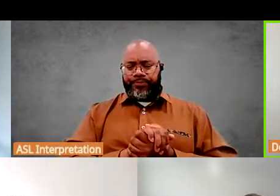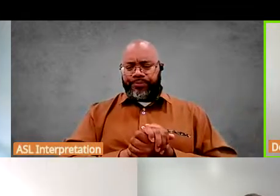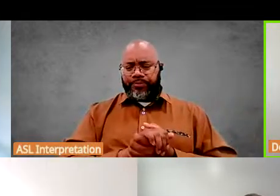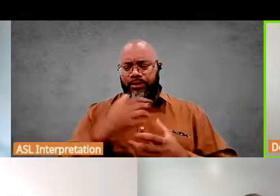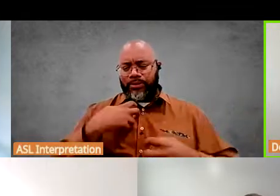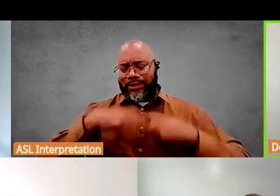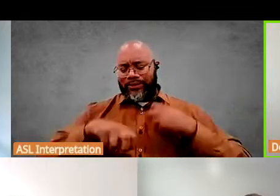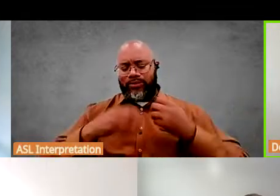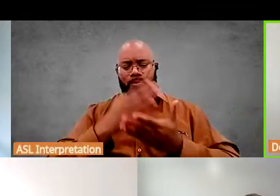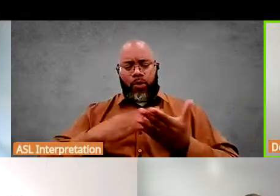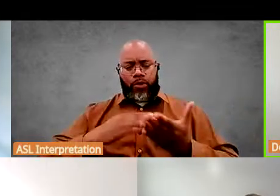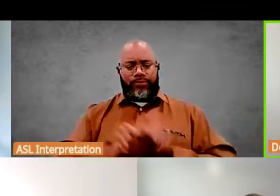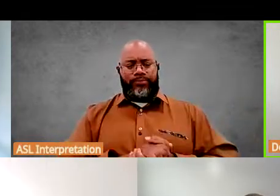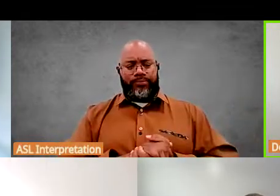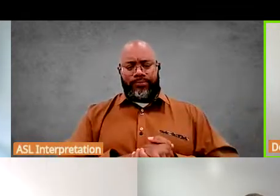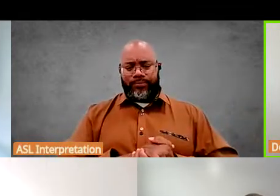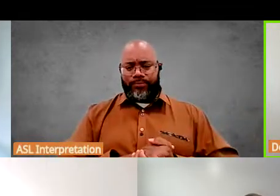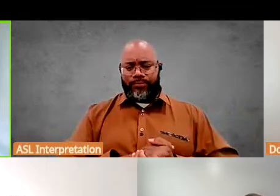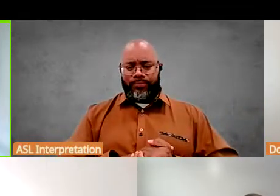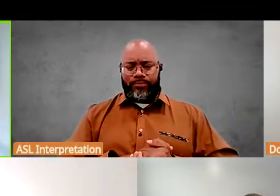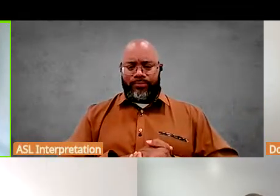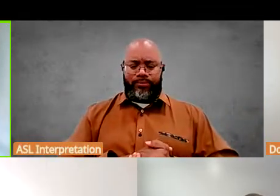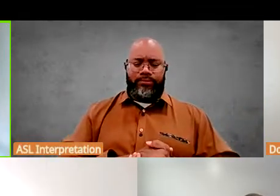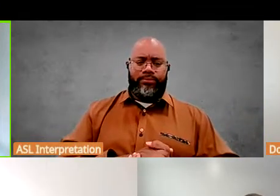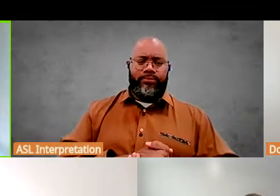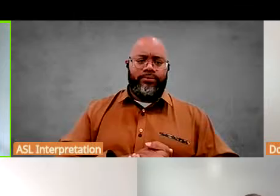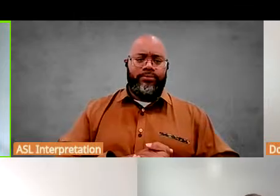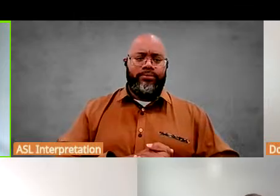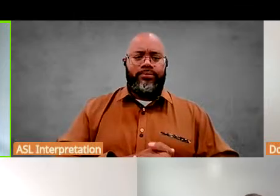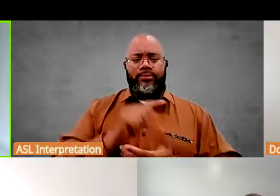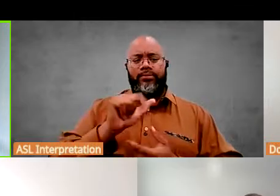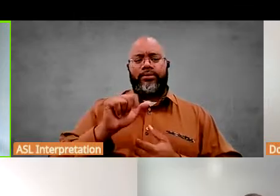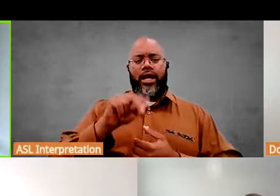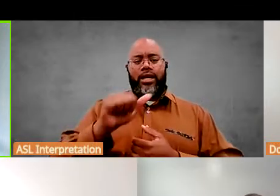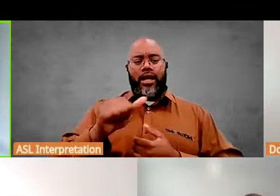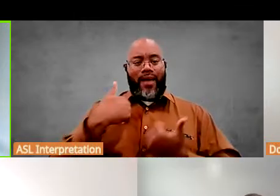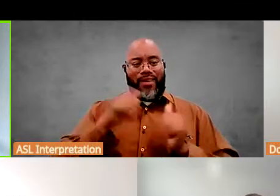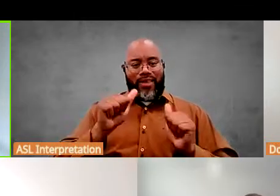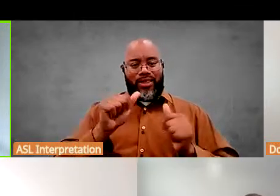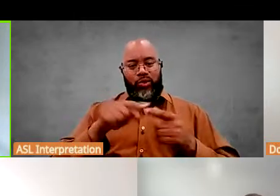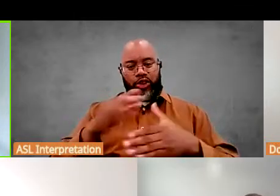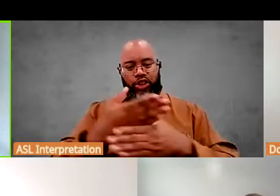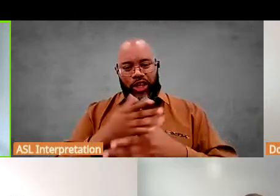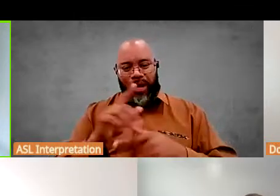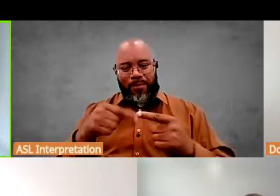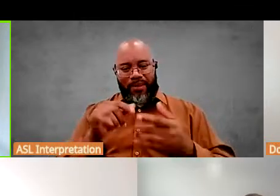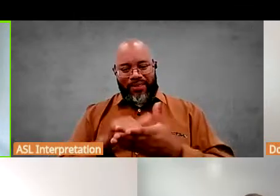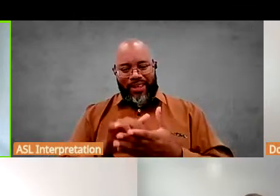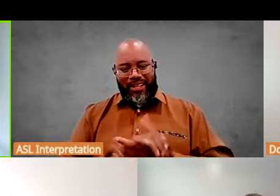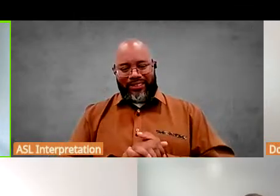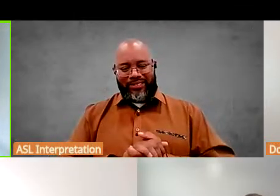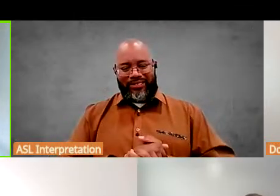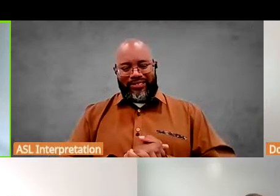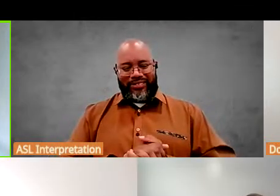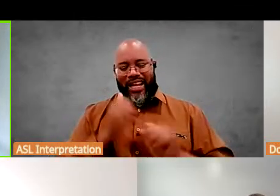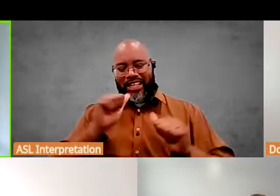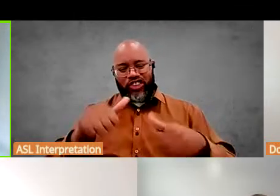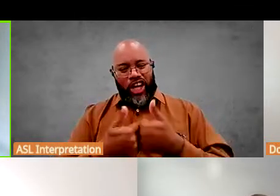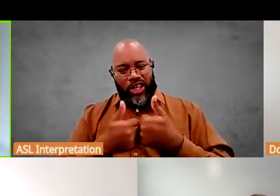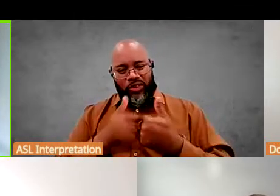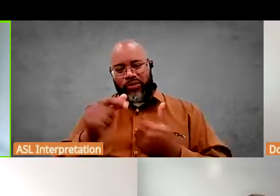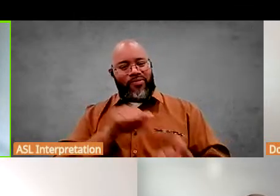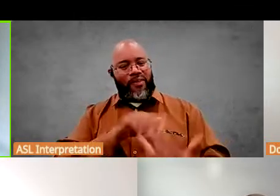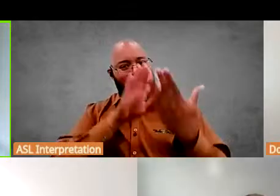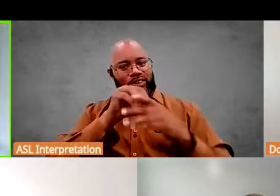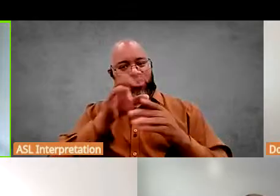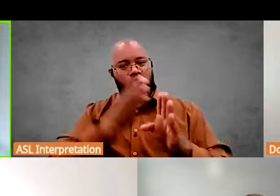part. Thanks. And Tanya, do you have anything to share regarding that as well? Like any challenges you faced in your